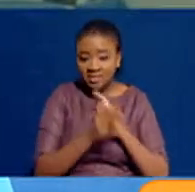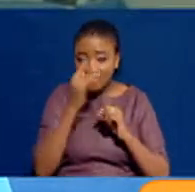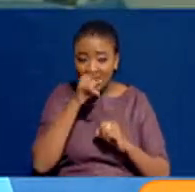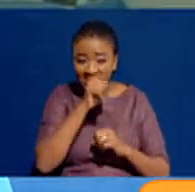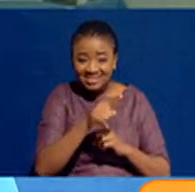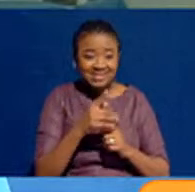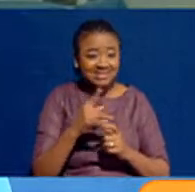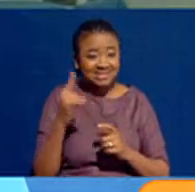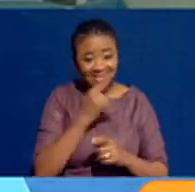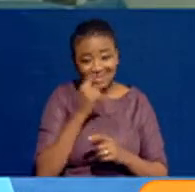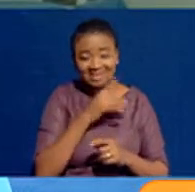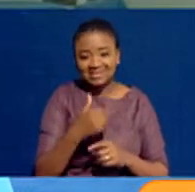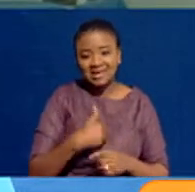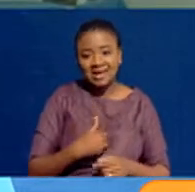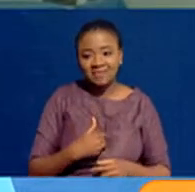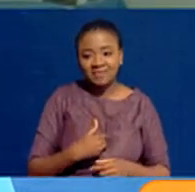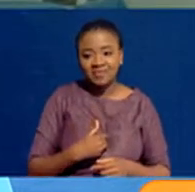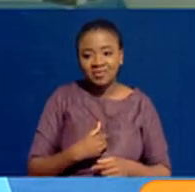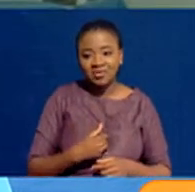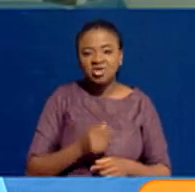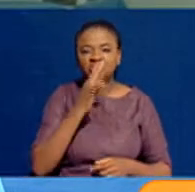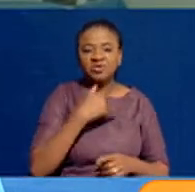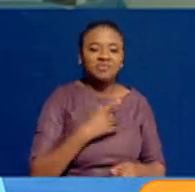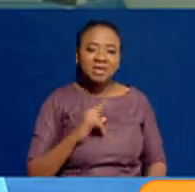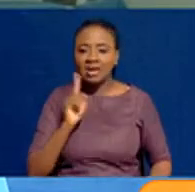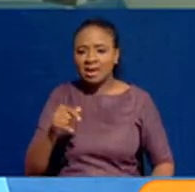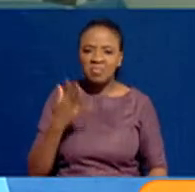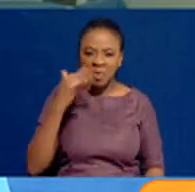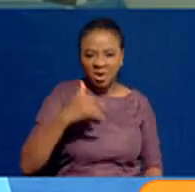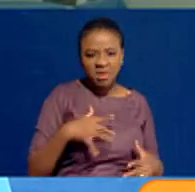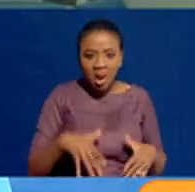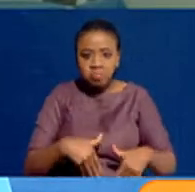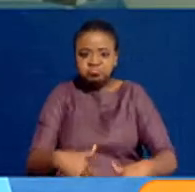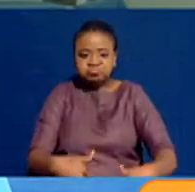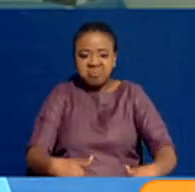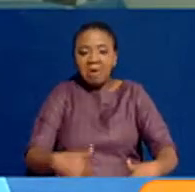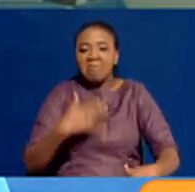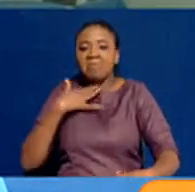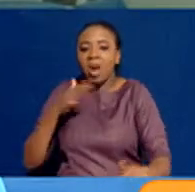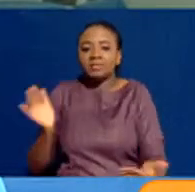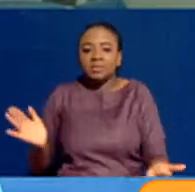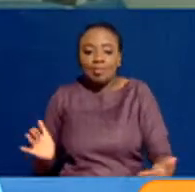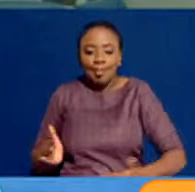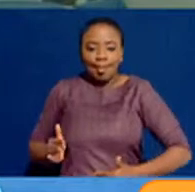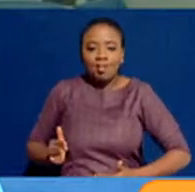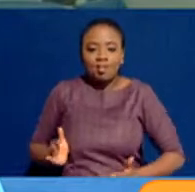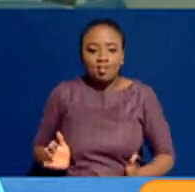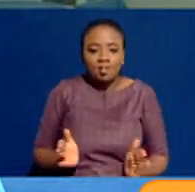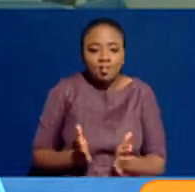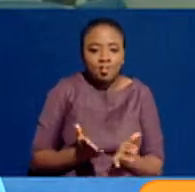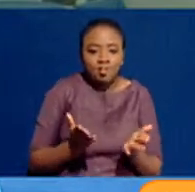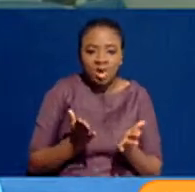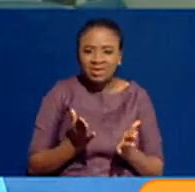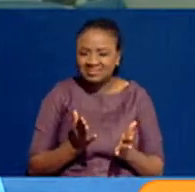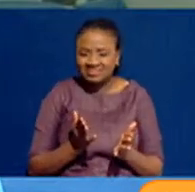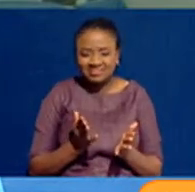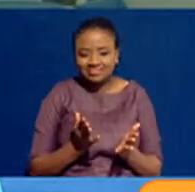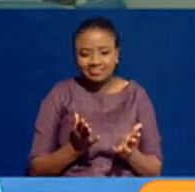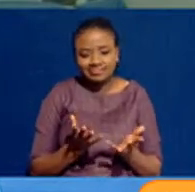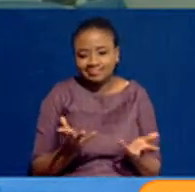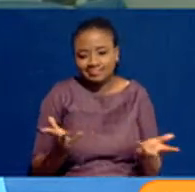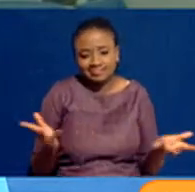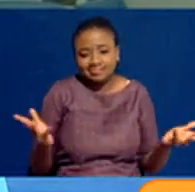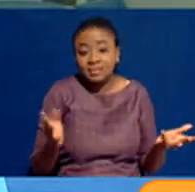without risk. So just coming for cosmetic purpose and there's no medical benefit, it's difficult to